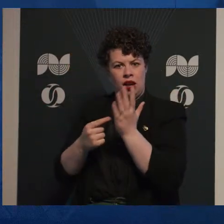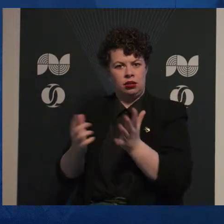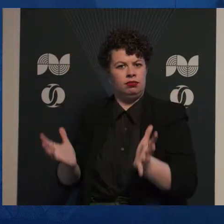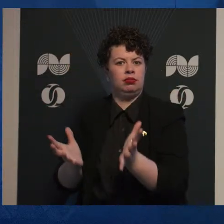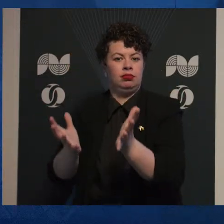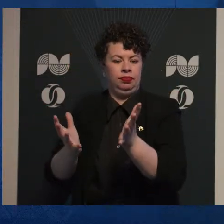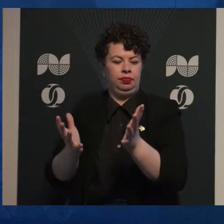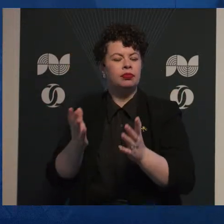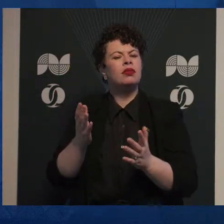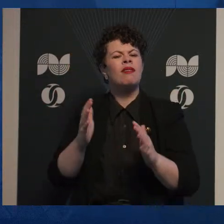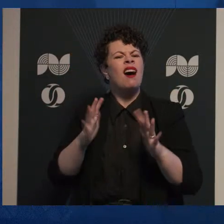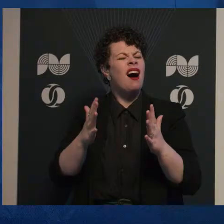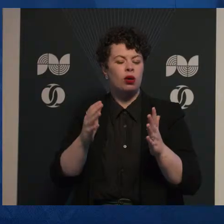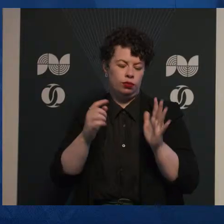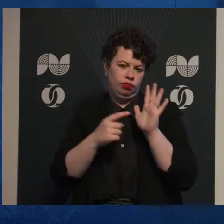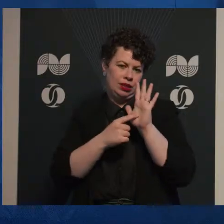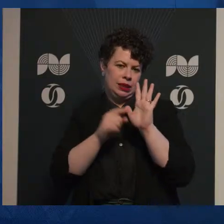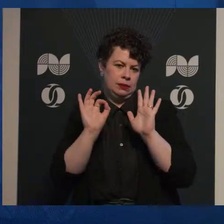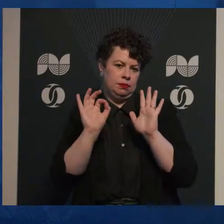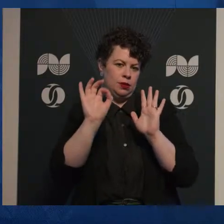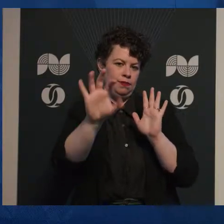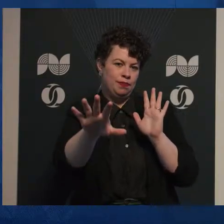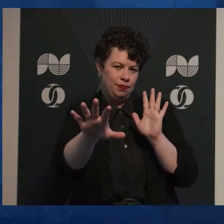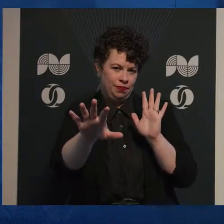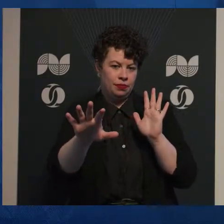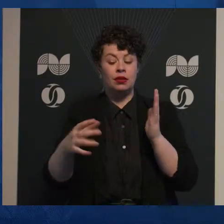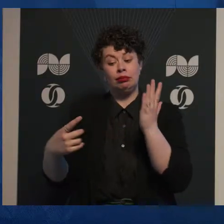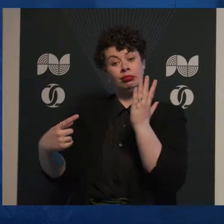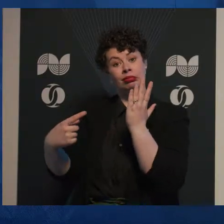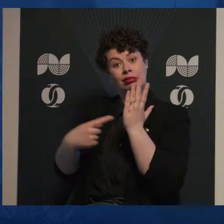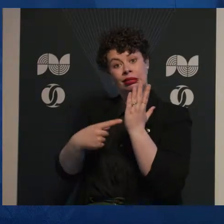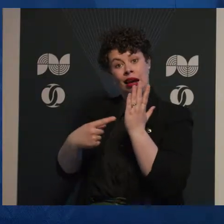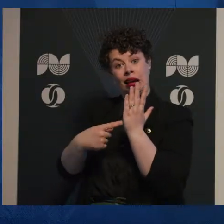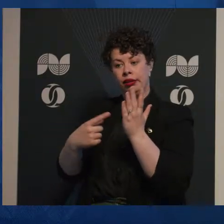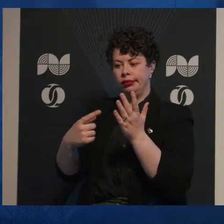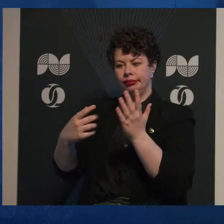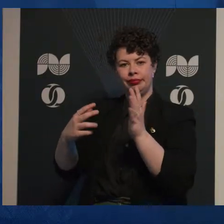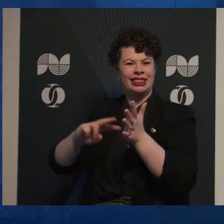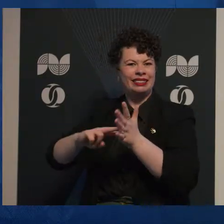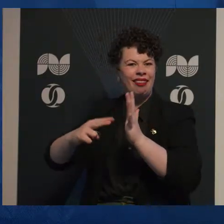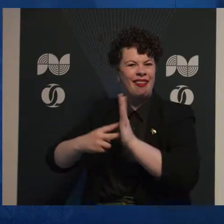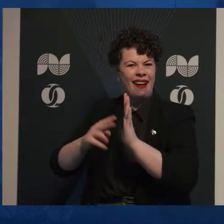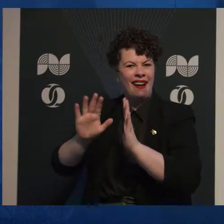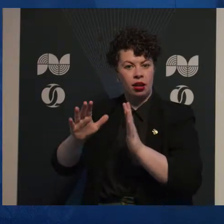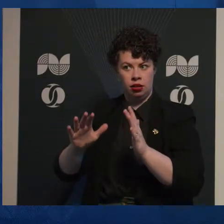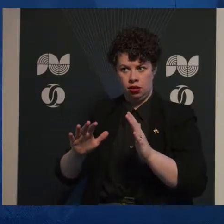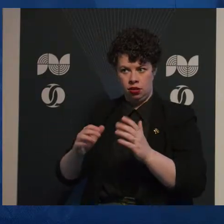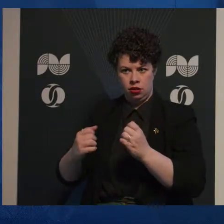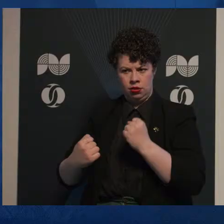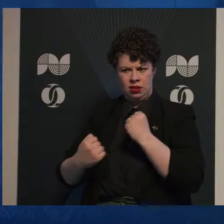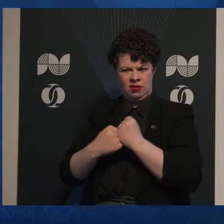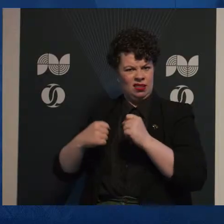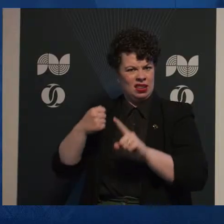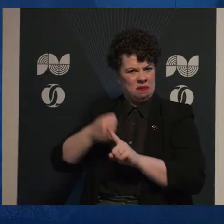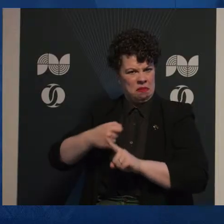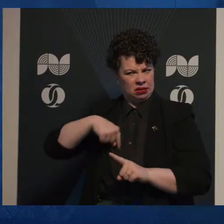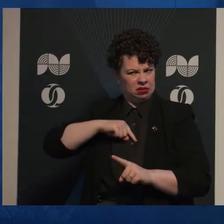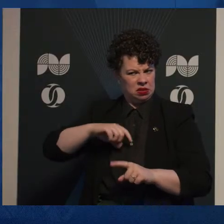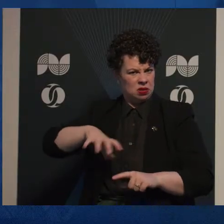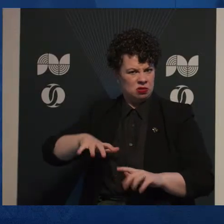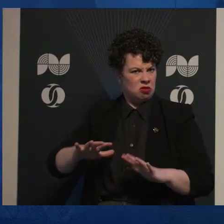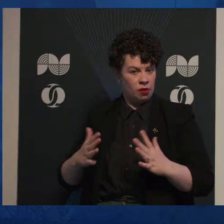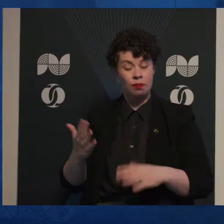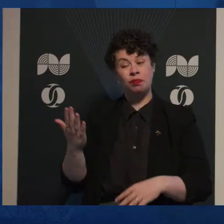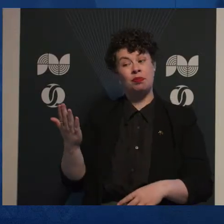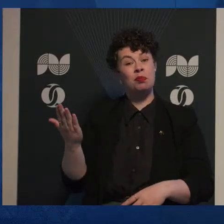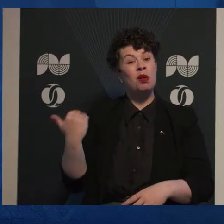give an example about the tech sector and the role it can have in such a small country like Moldova. It used to be 0%